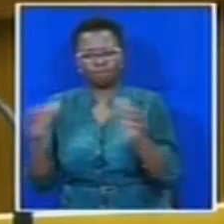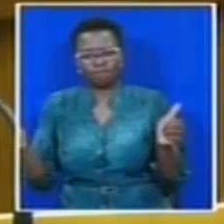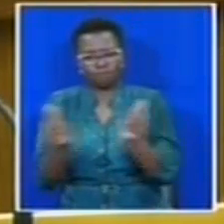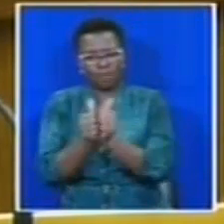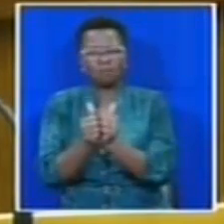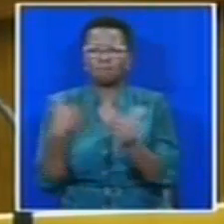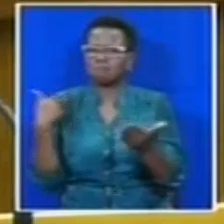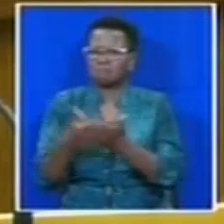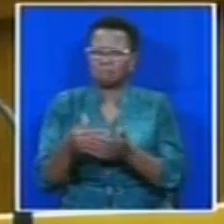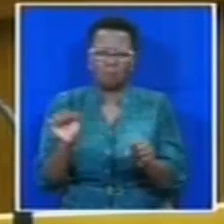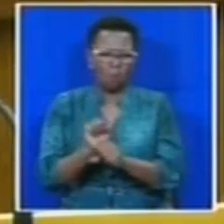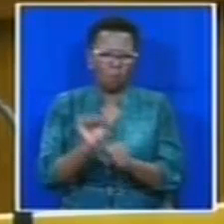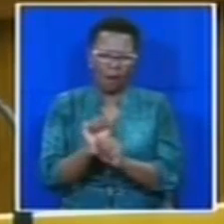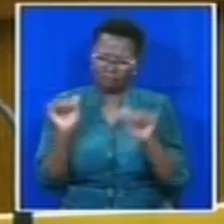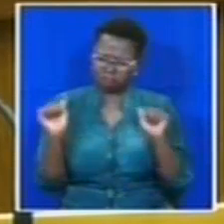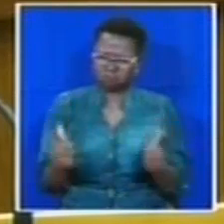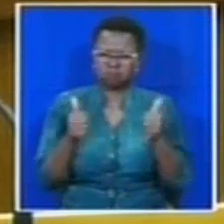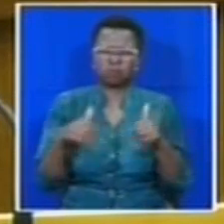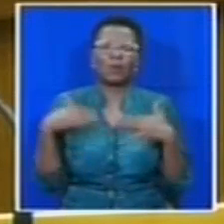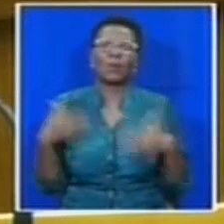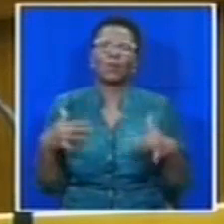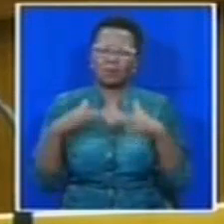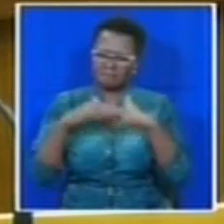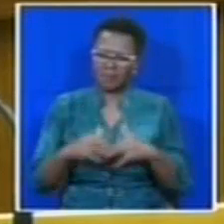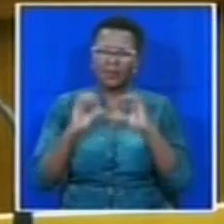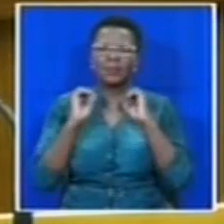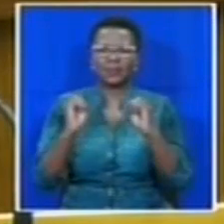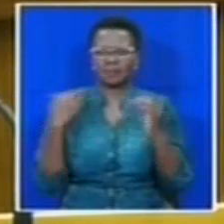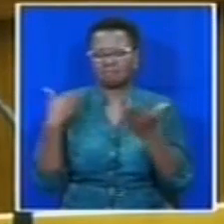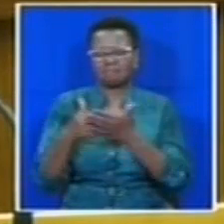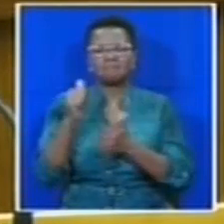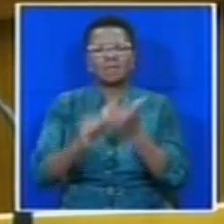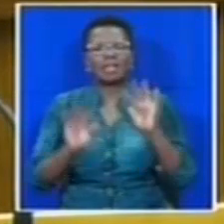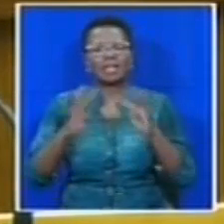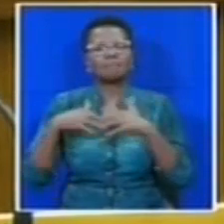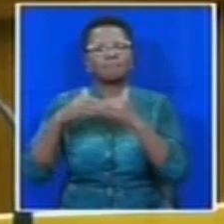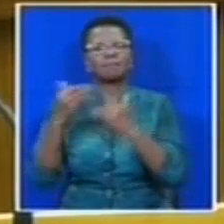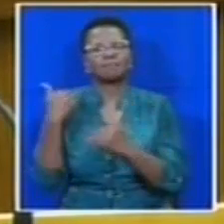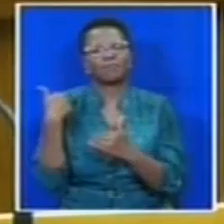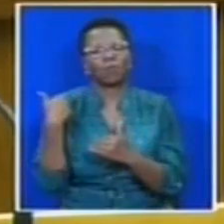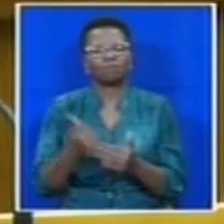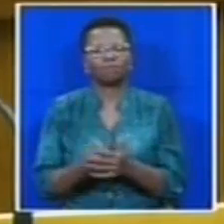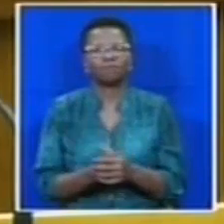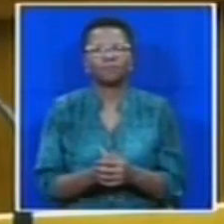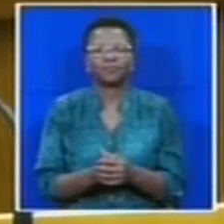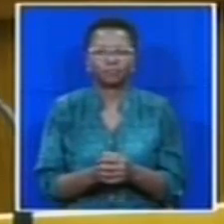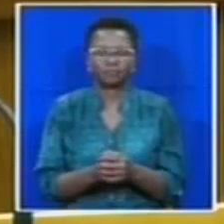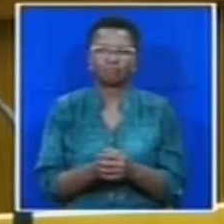solid and absolutely indispensable in the last 9 months of our various ventures. We